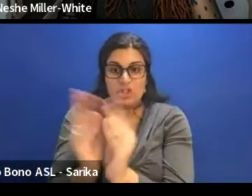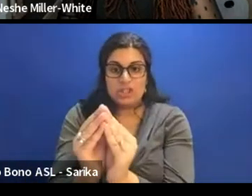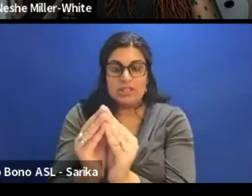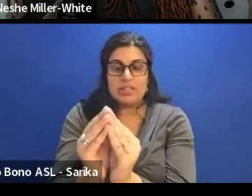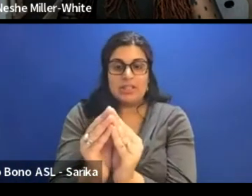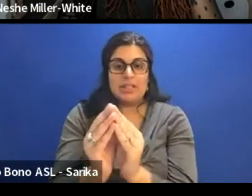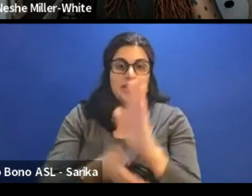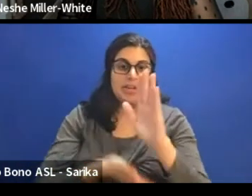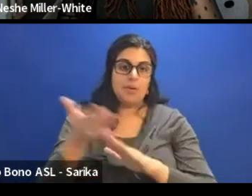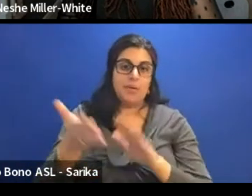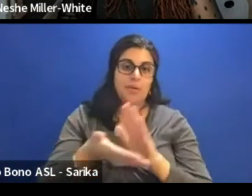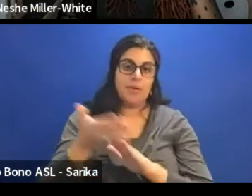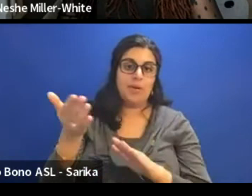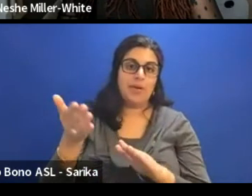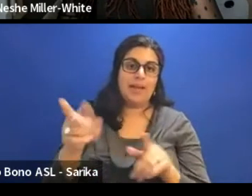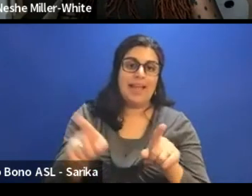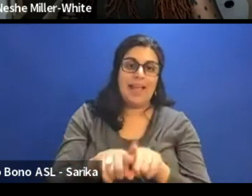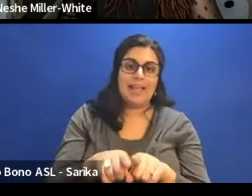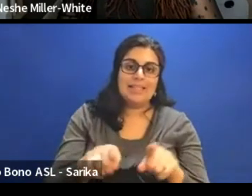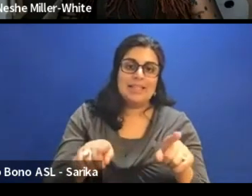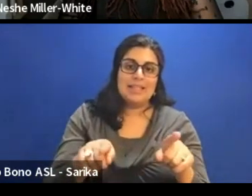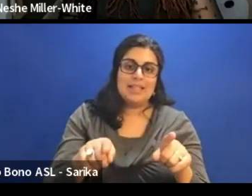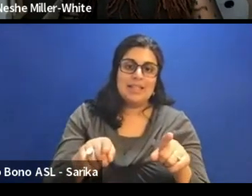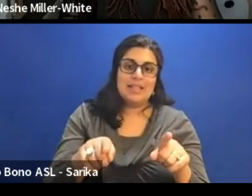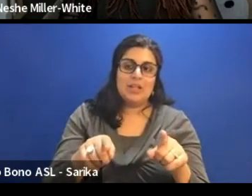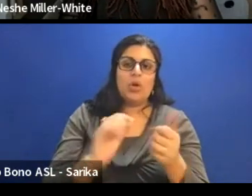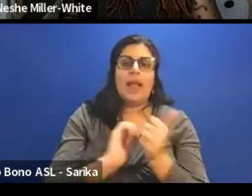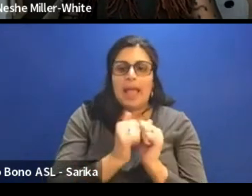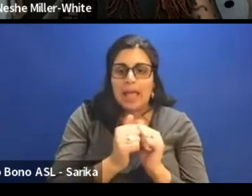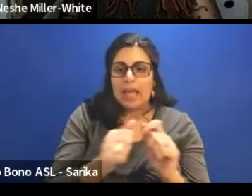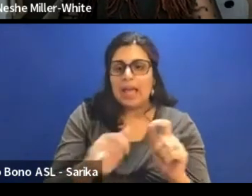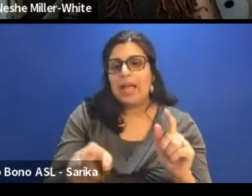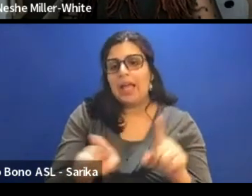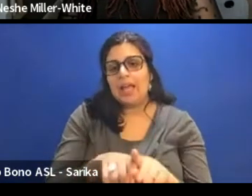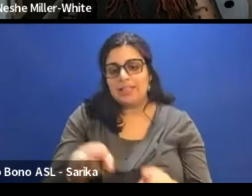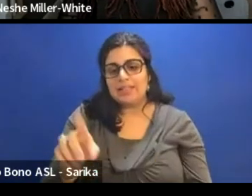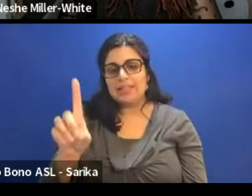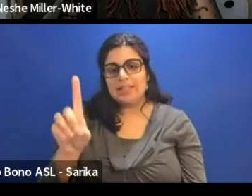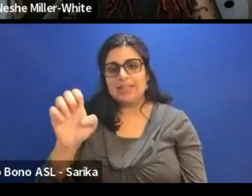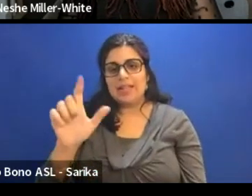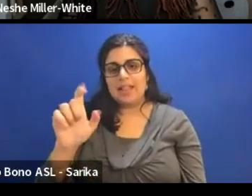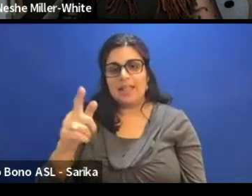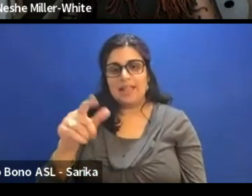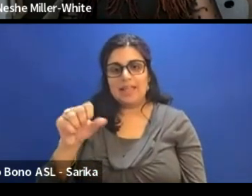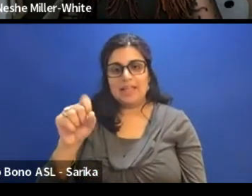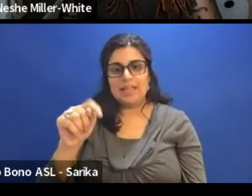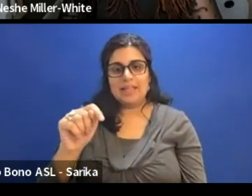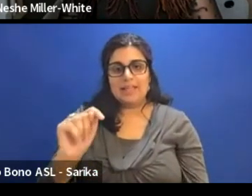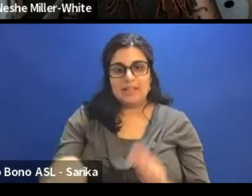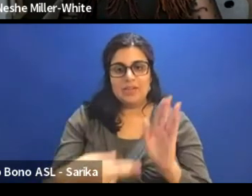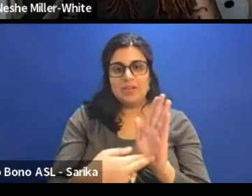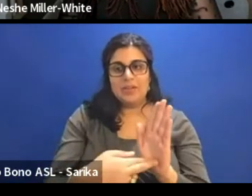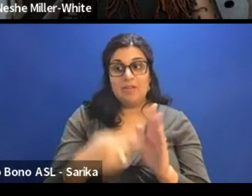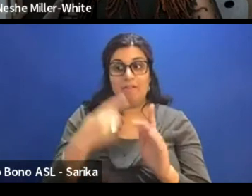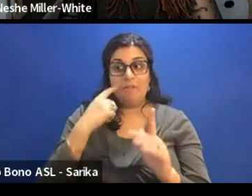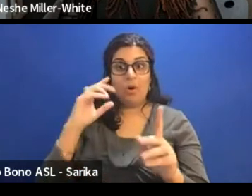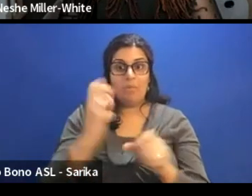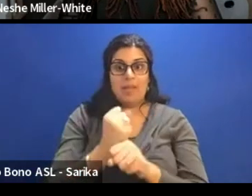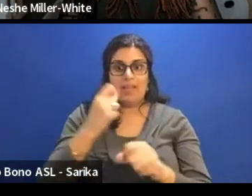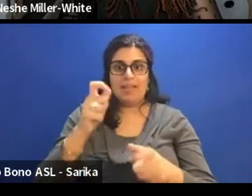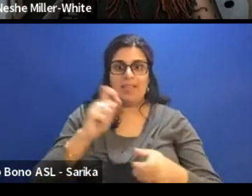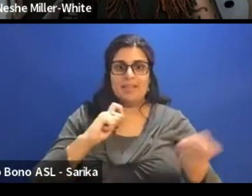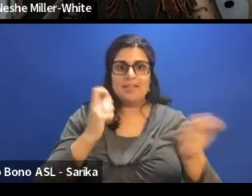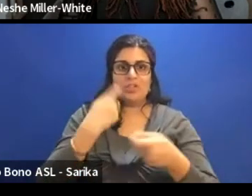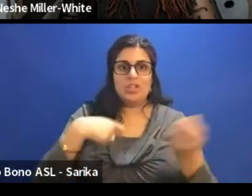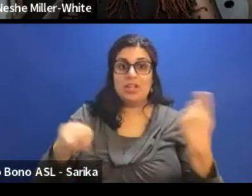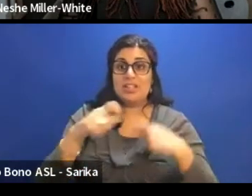and running as delegates to create this change. And none of us had ever done any of this before. We didn't,